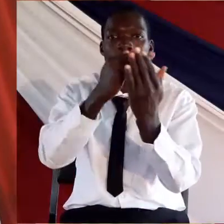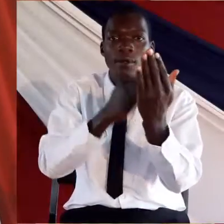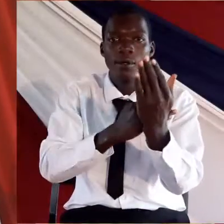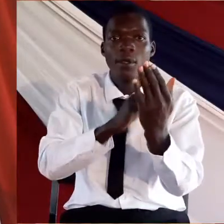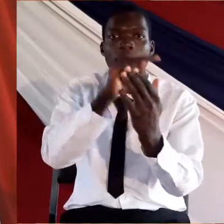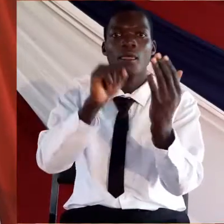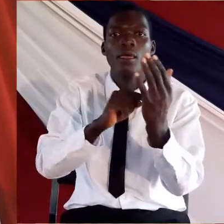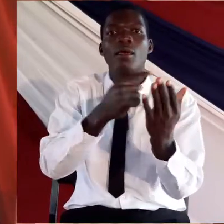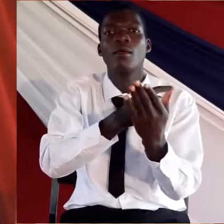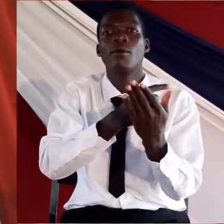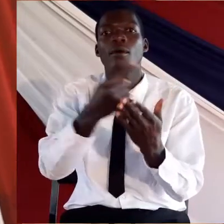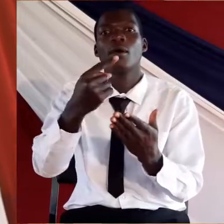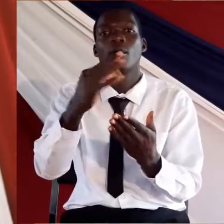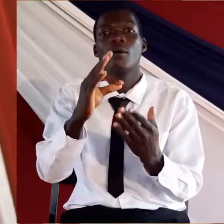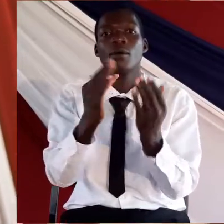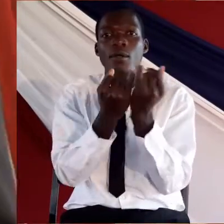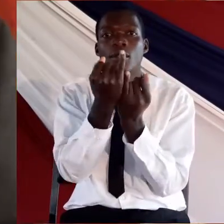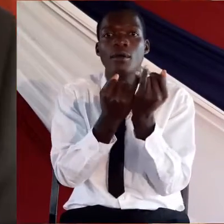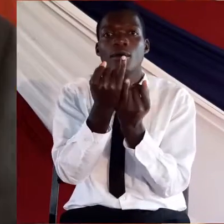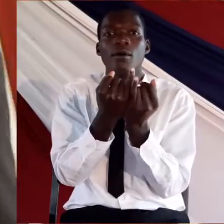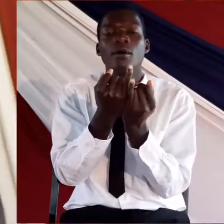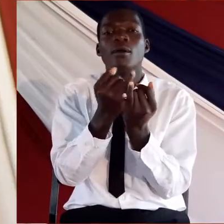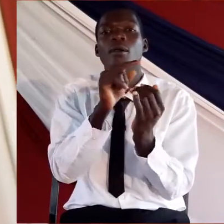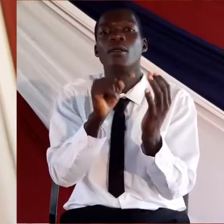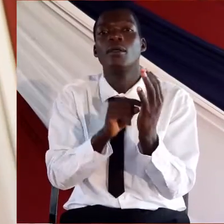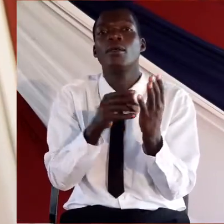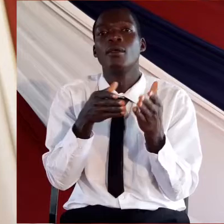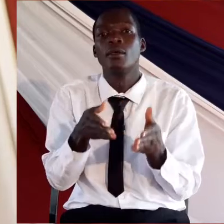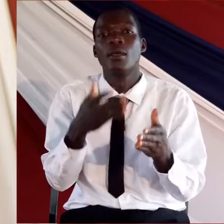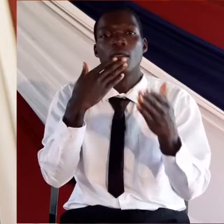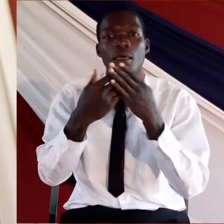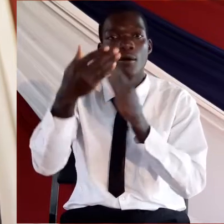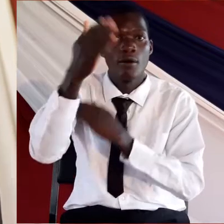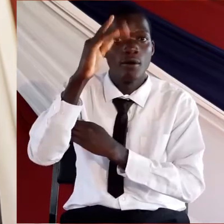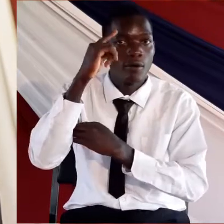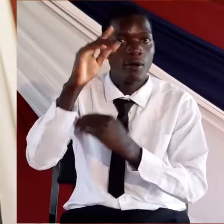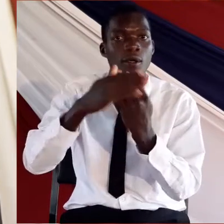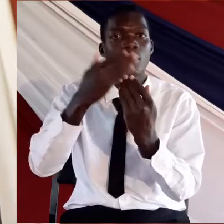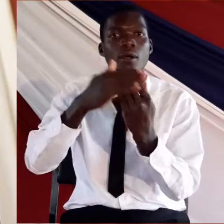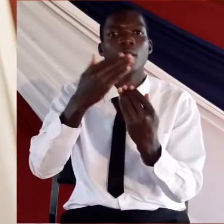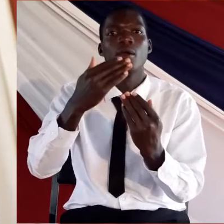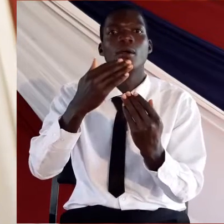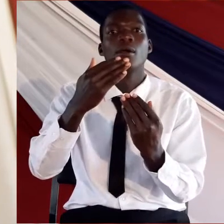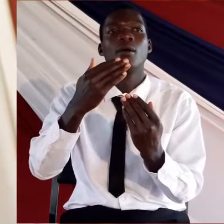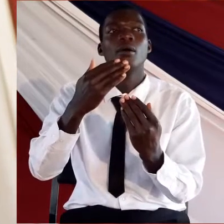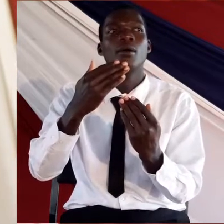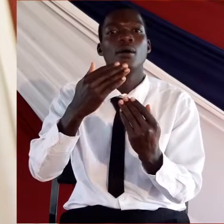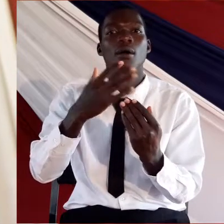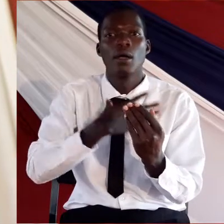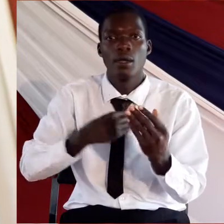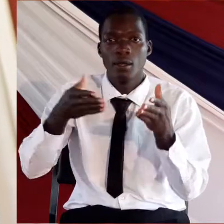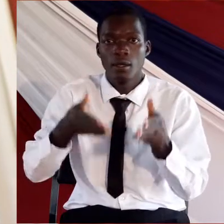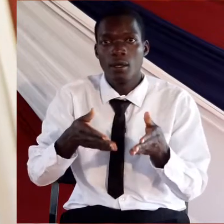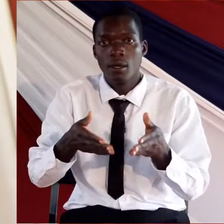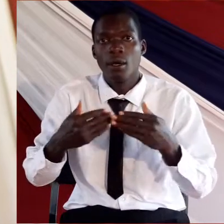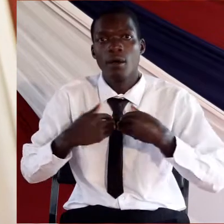This being our last Sabbath of the month of May, we want to thank God for his care, his protection, and his